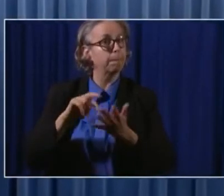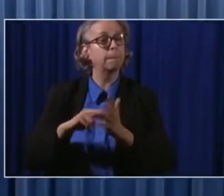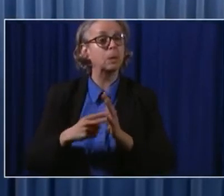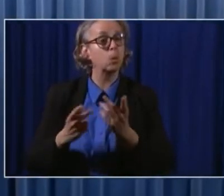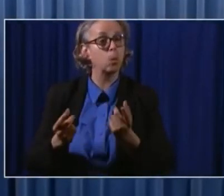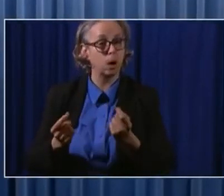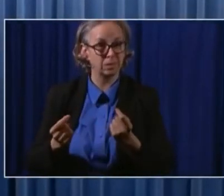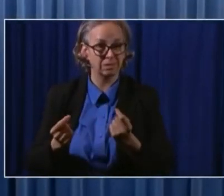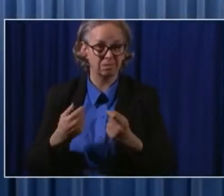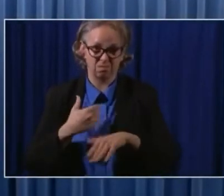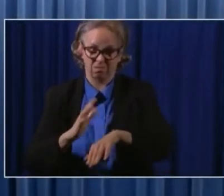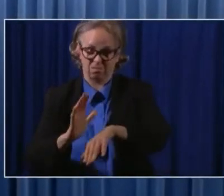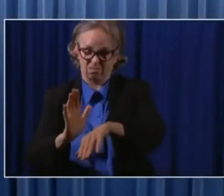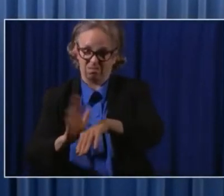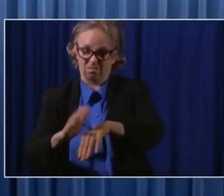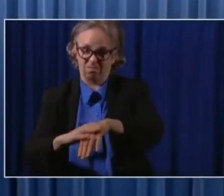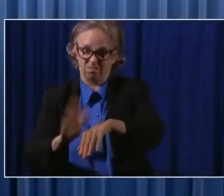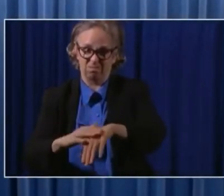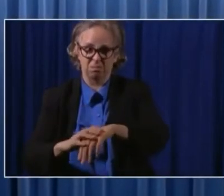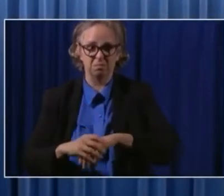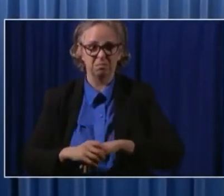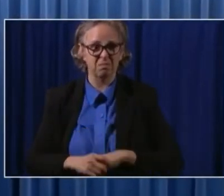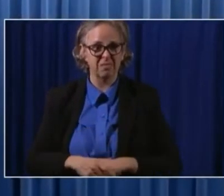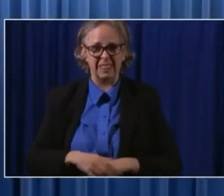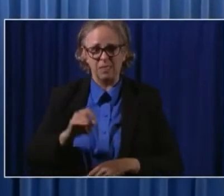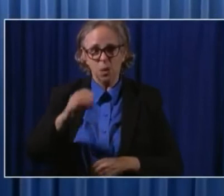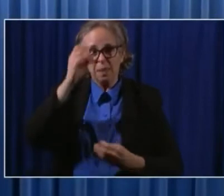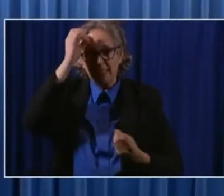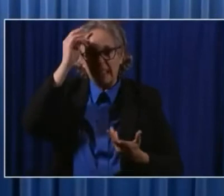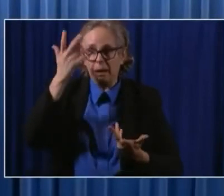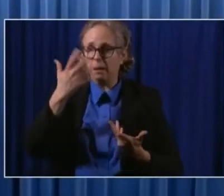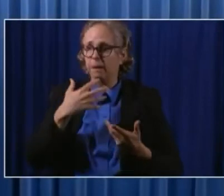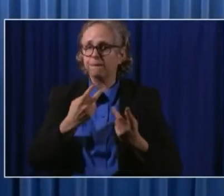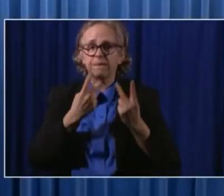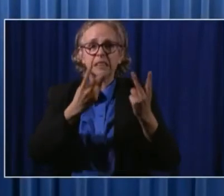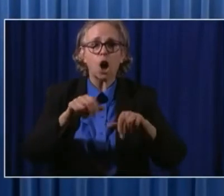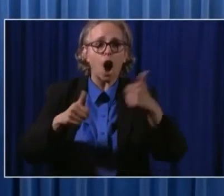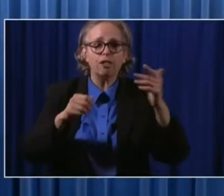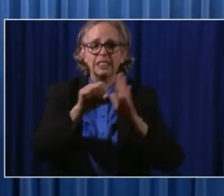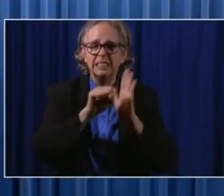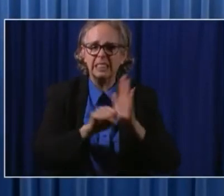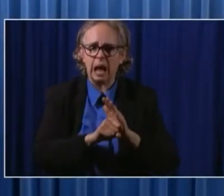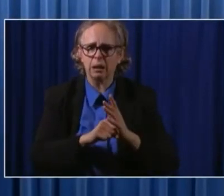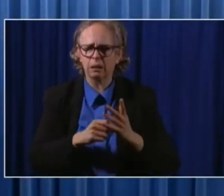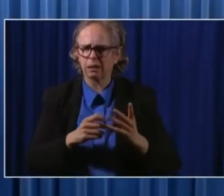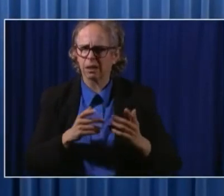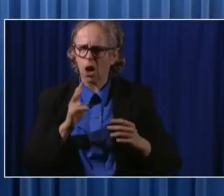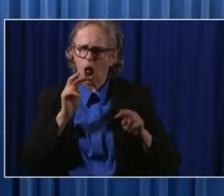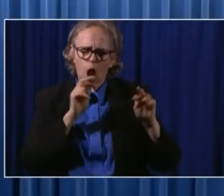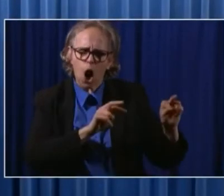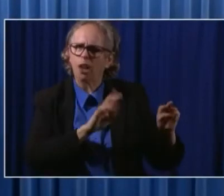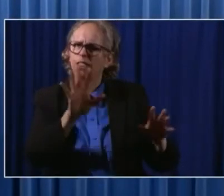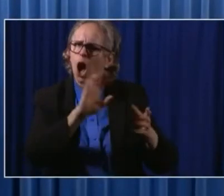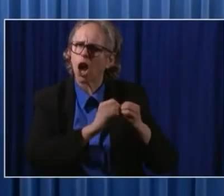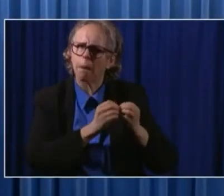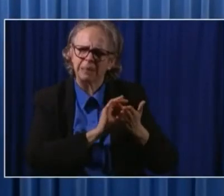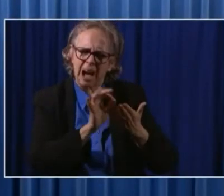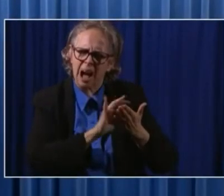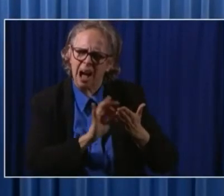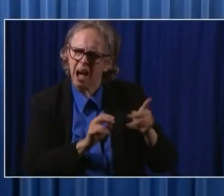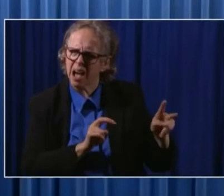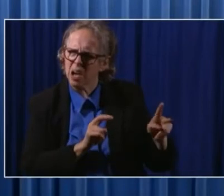state that they're going into, and the higher the positivity rate, the more that they should be concerned about that. The other thing,